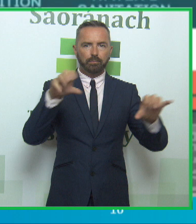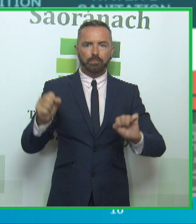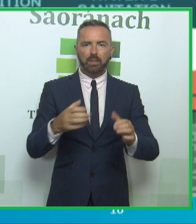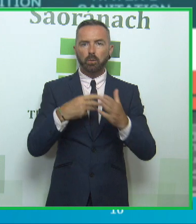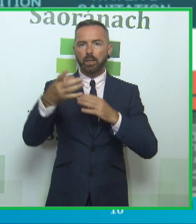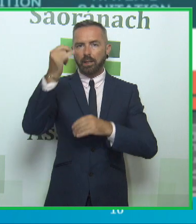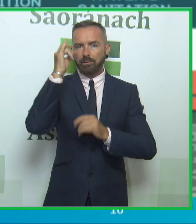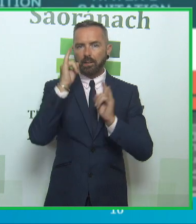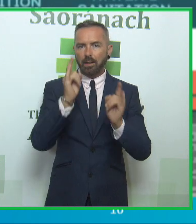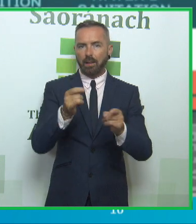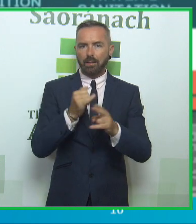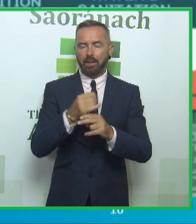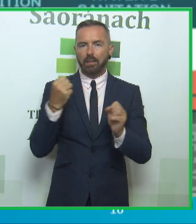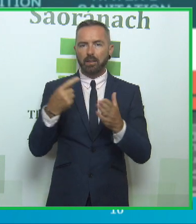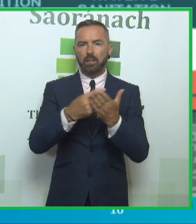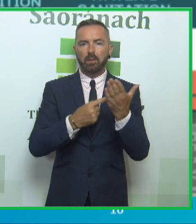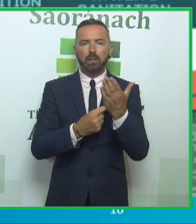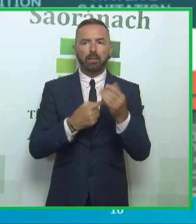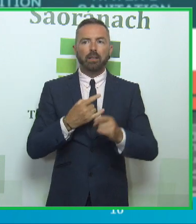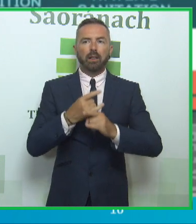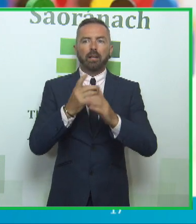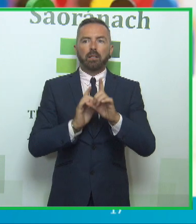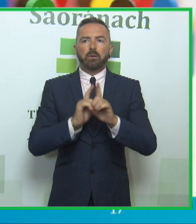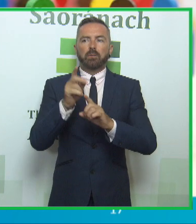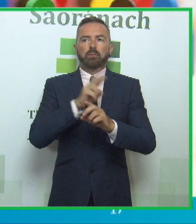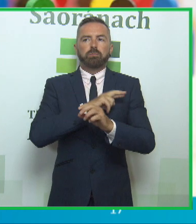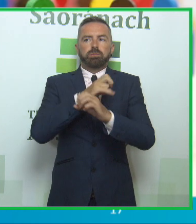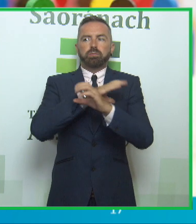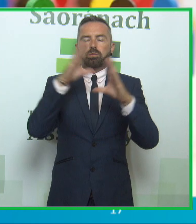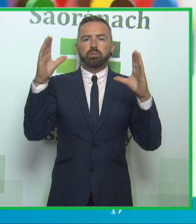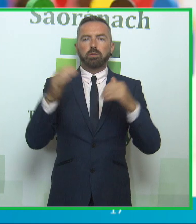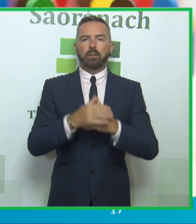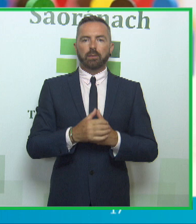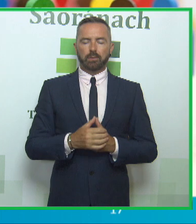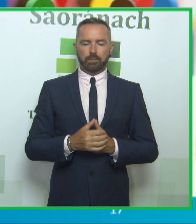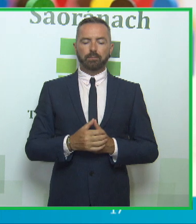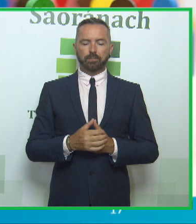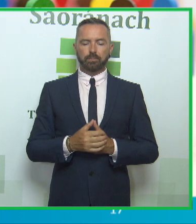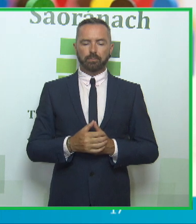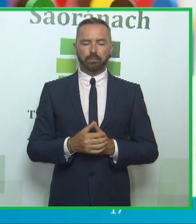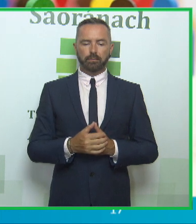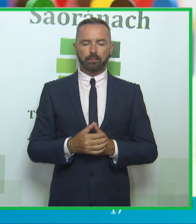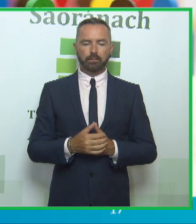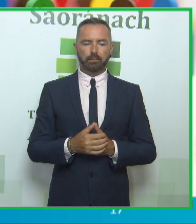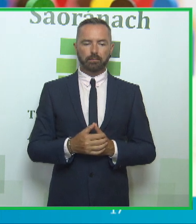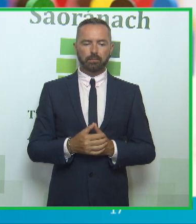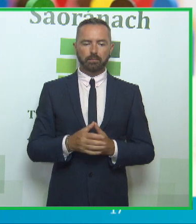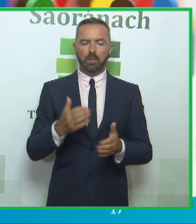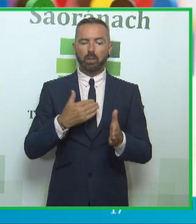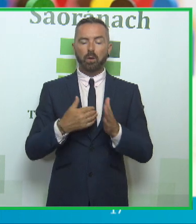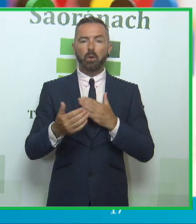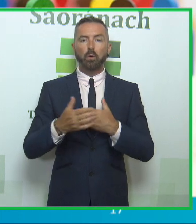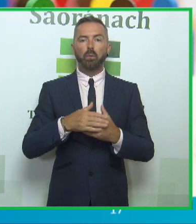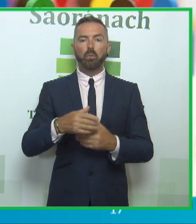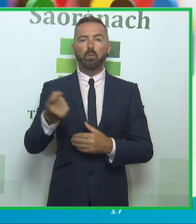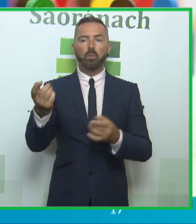health in all policy, health improvements are clear. So what the evidence base, and I apologise, this is my only